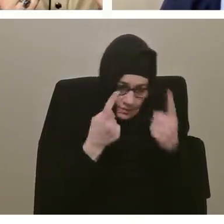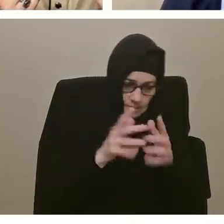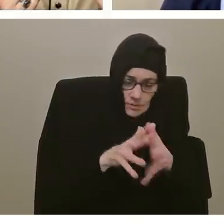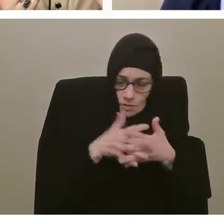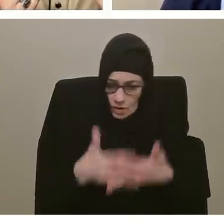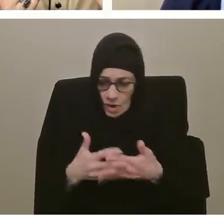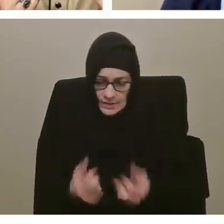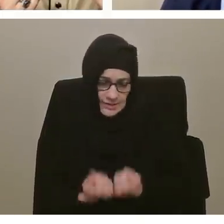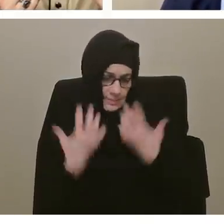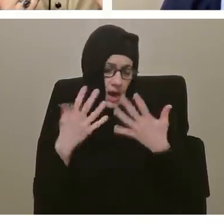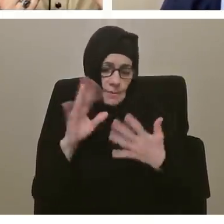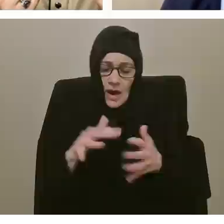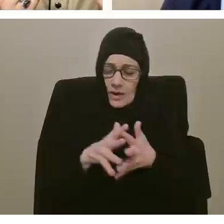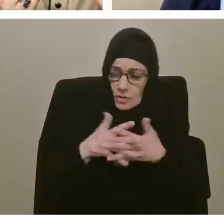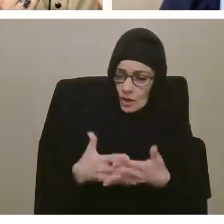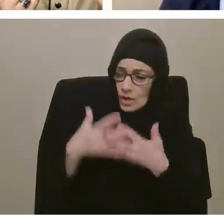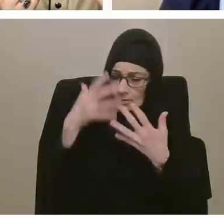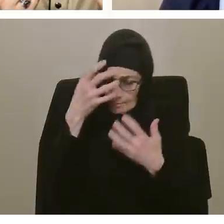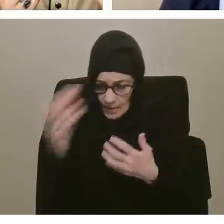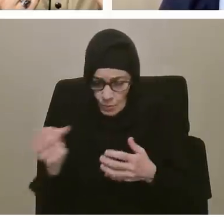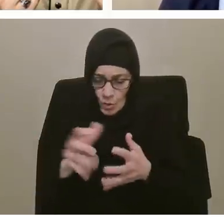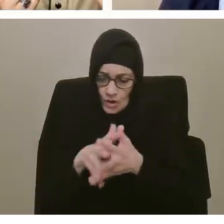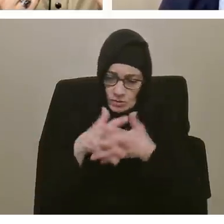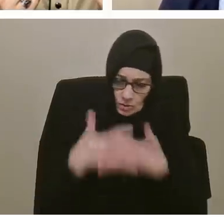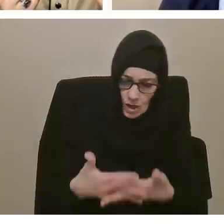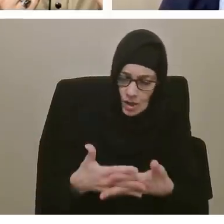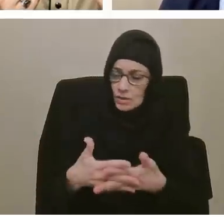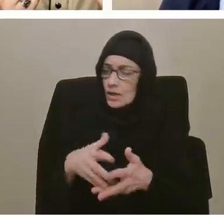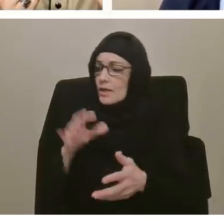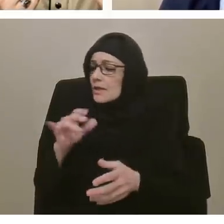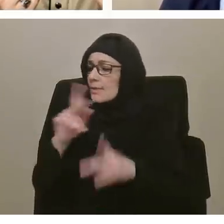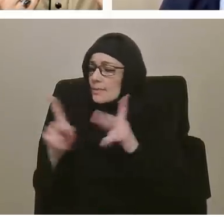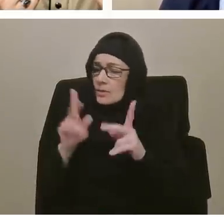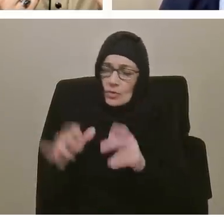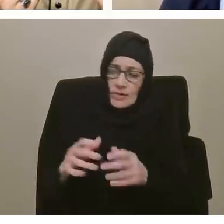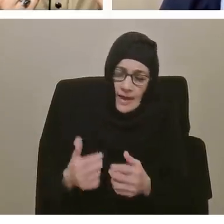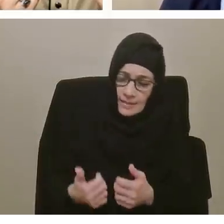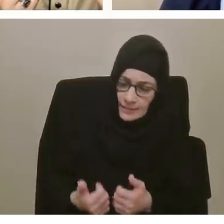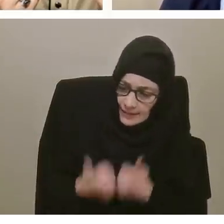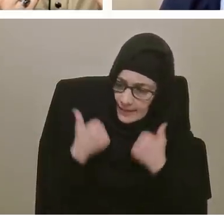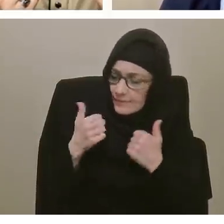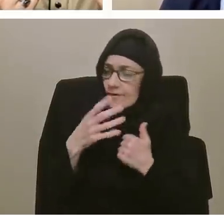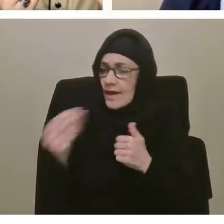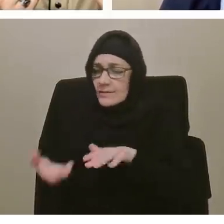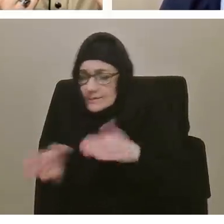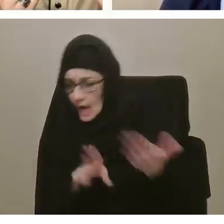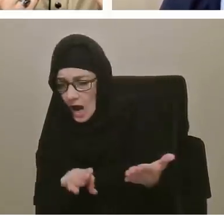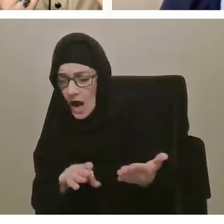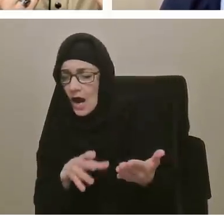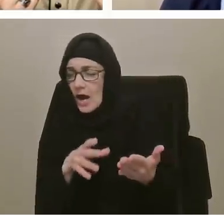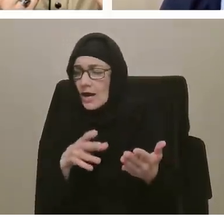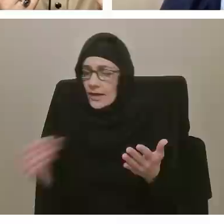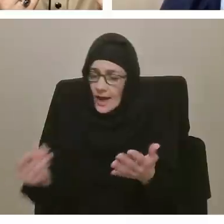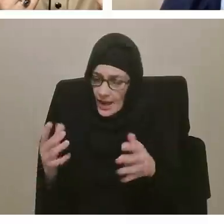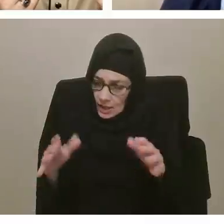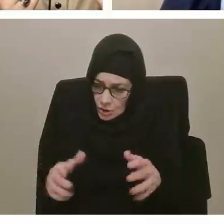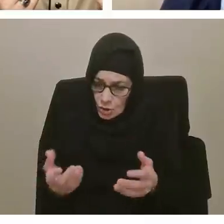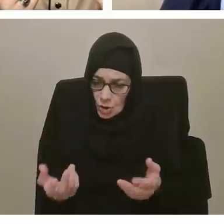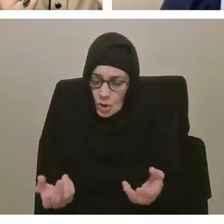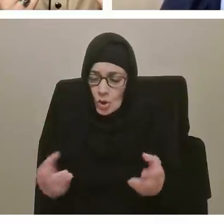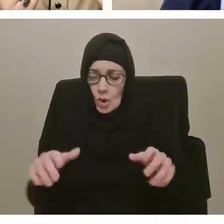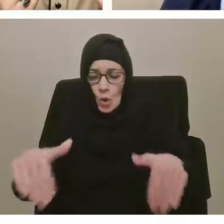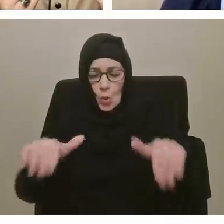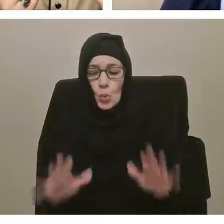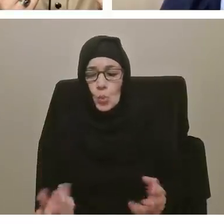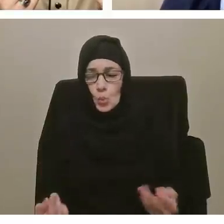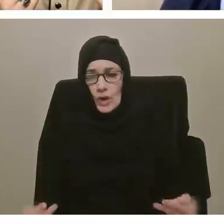Qur'an, who memorize the Qur'an, who live by it and die by it and are resurrected with it. Ya Allah,